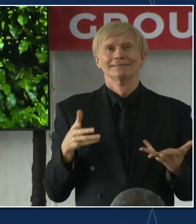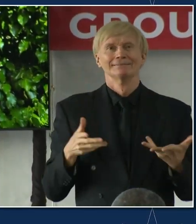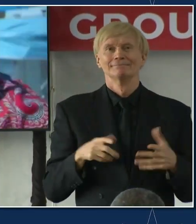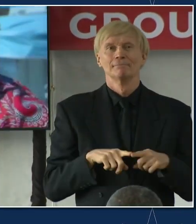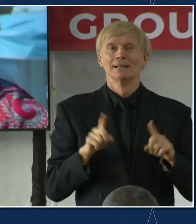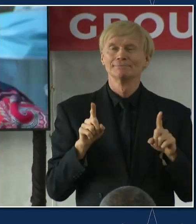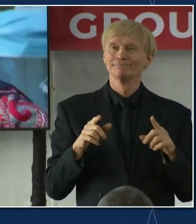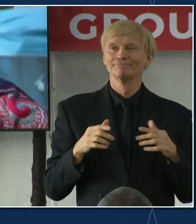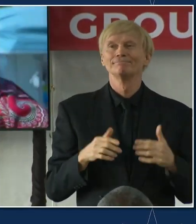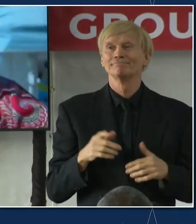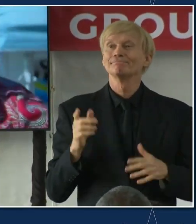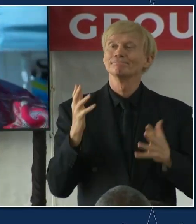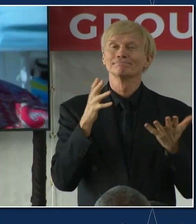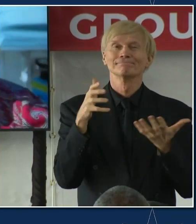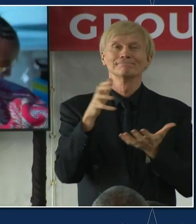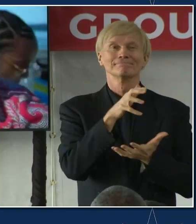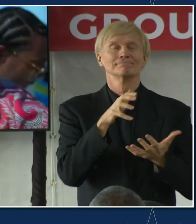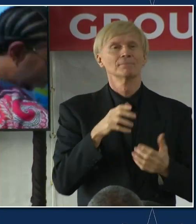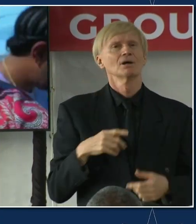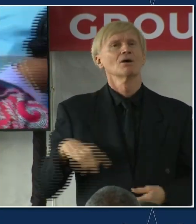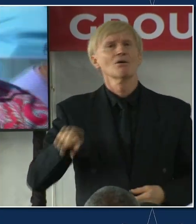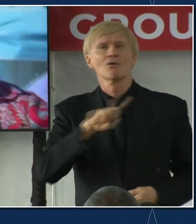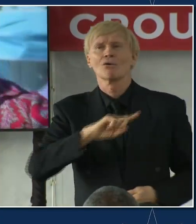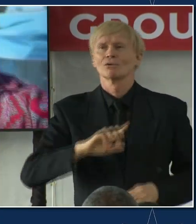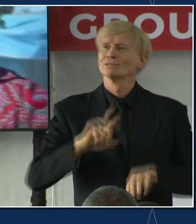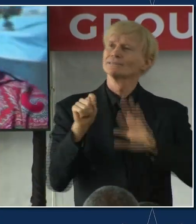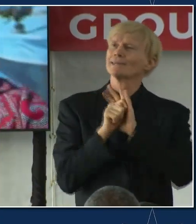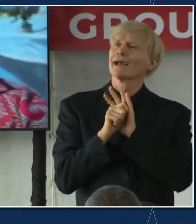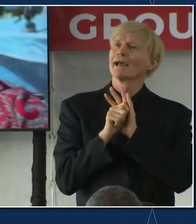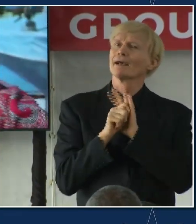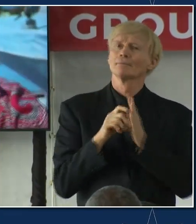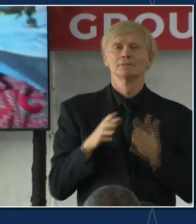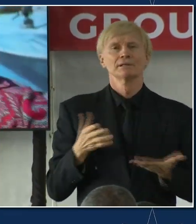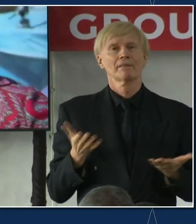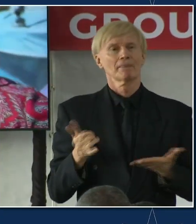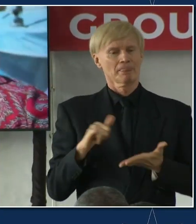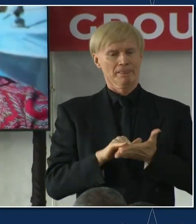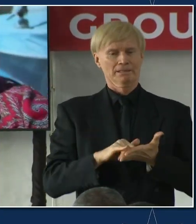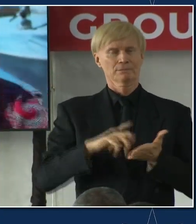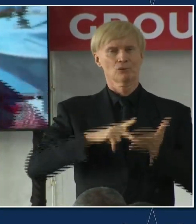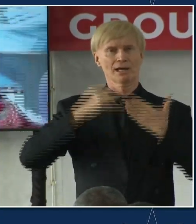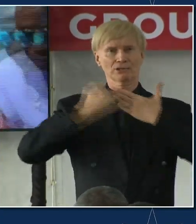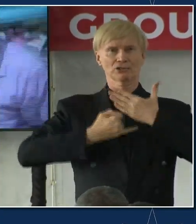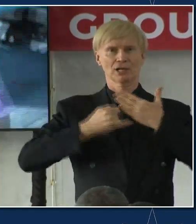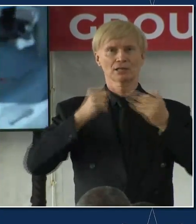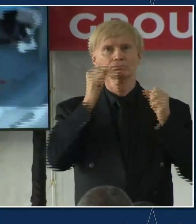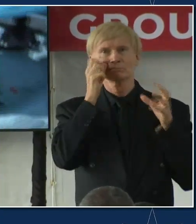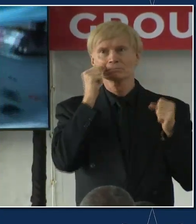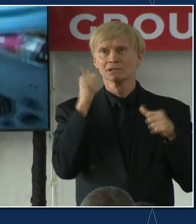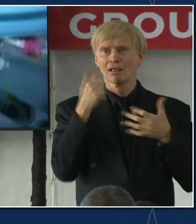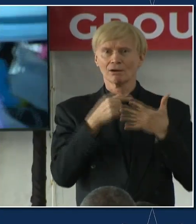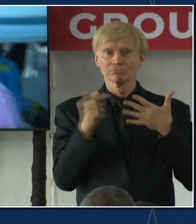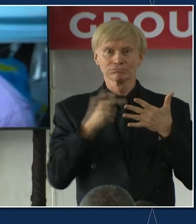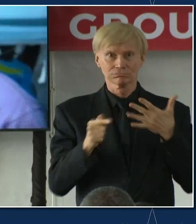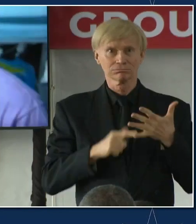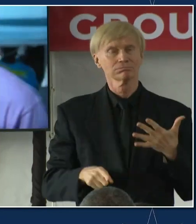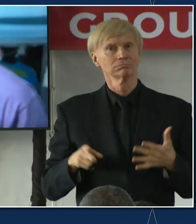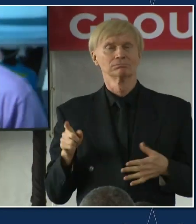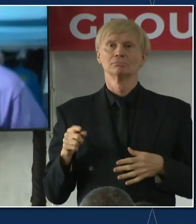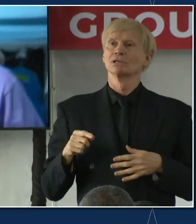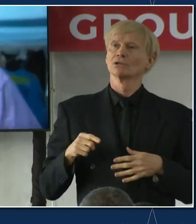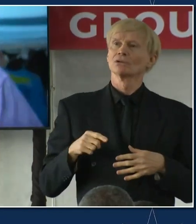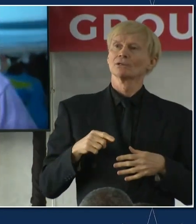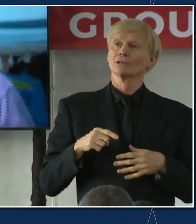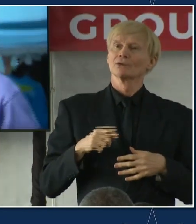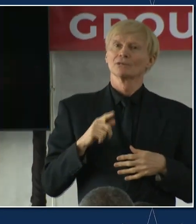are. And what you're doing for your hometown with this studio project is phenomenal. It's phenomenal. It's phenomenal, right, Chris? We don't even know,